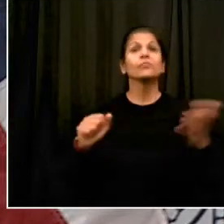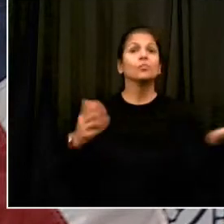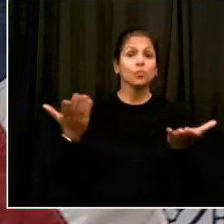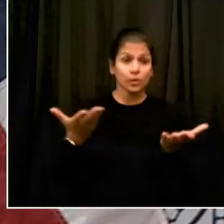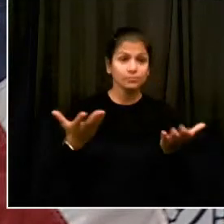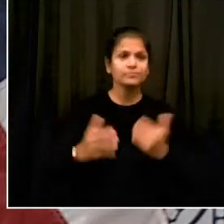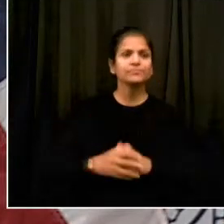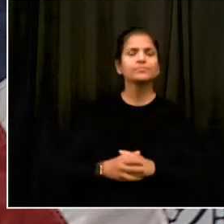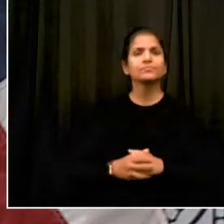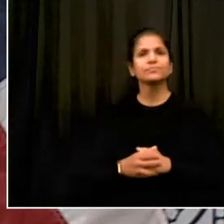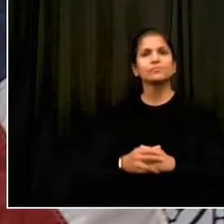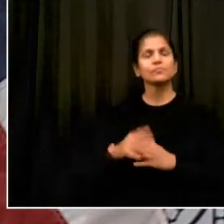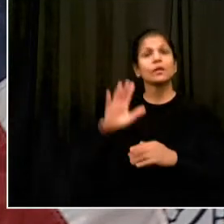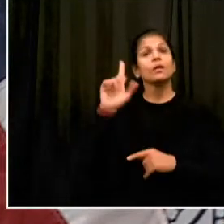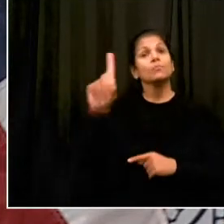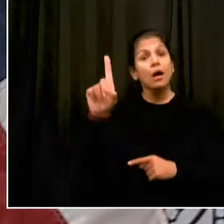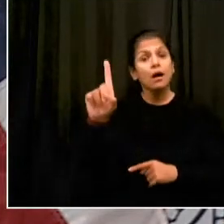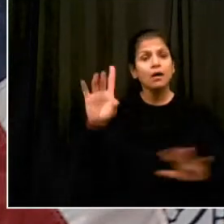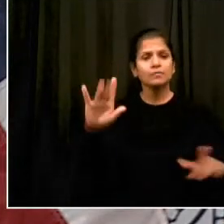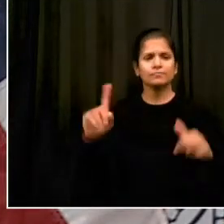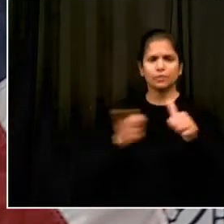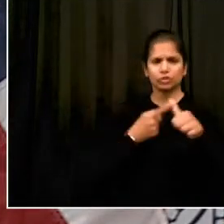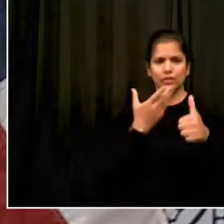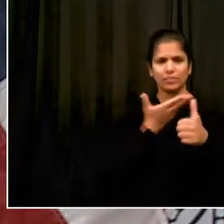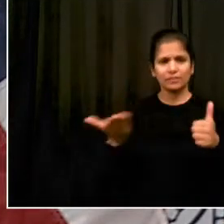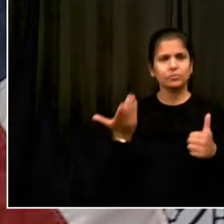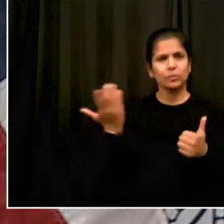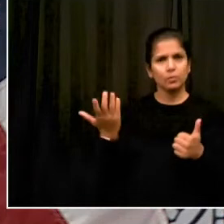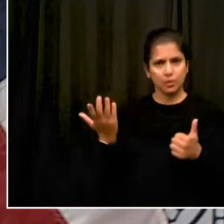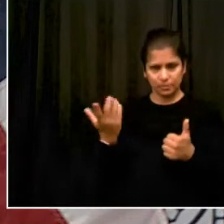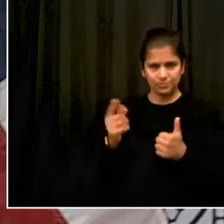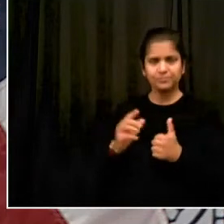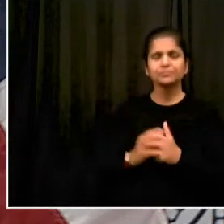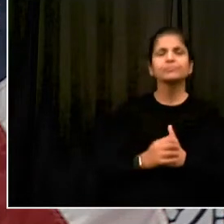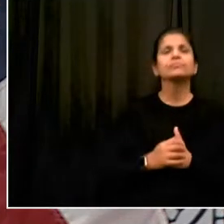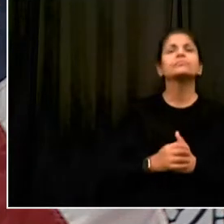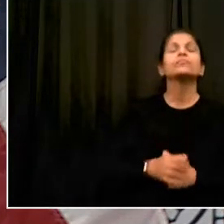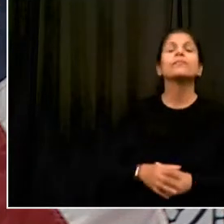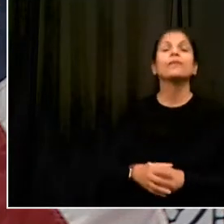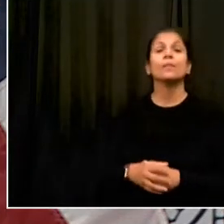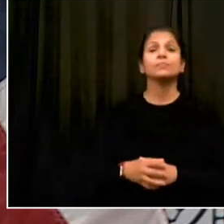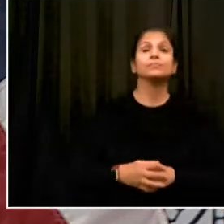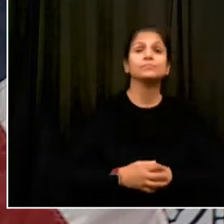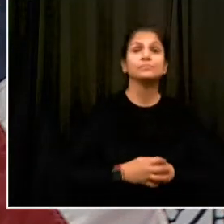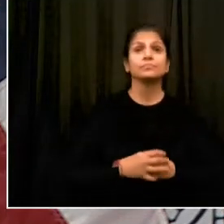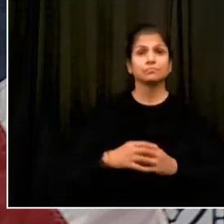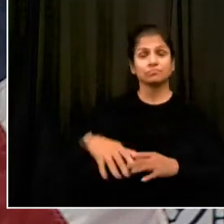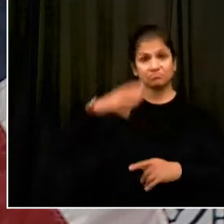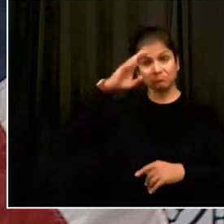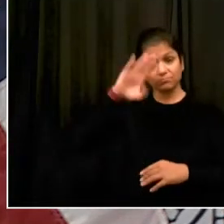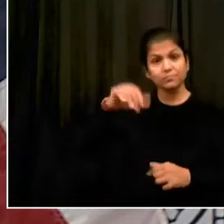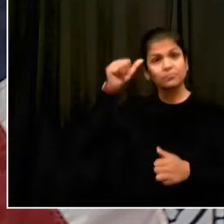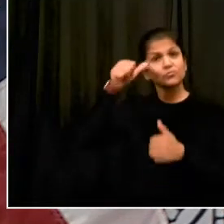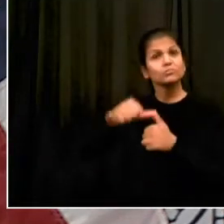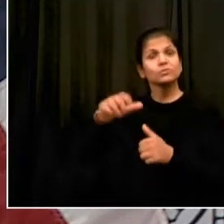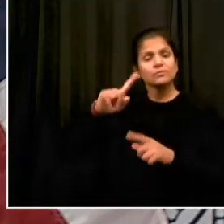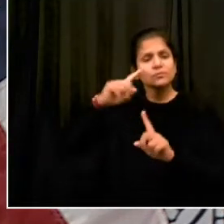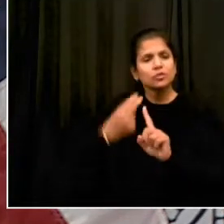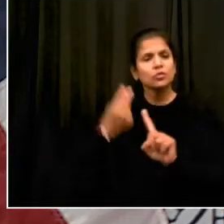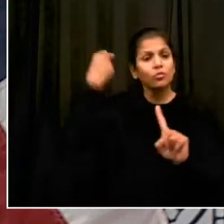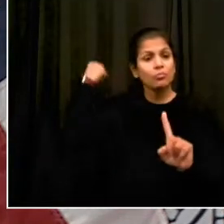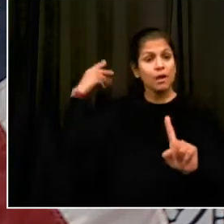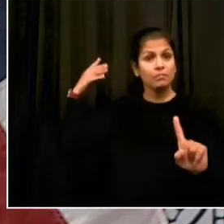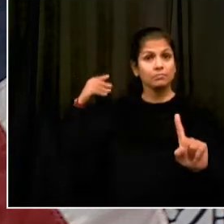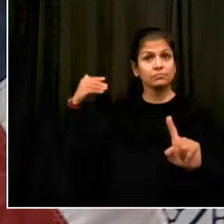of reflection on what we have been through up to now. If you go back to this summer, Chancellor Carranza and I